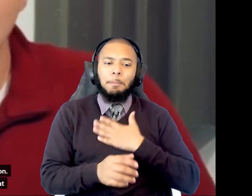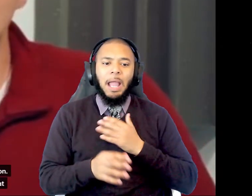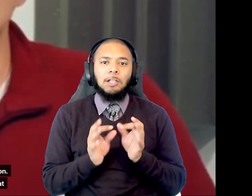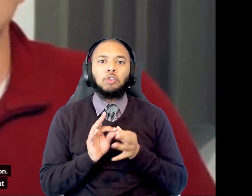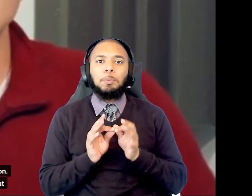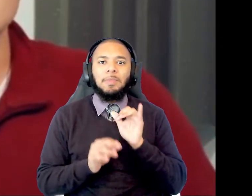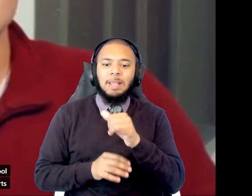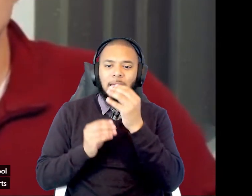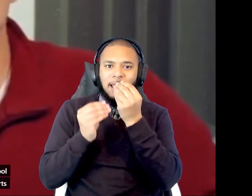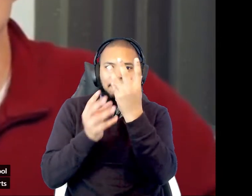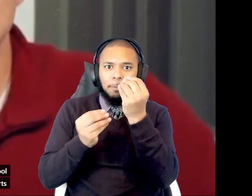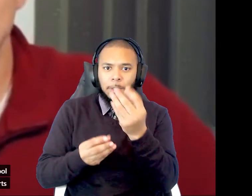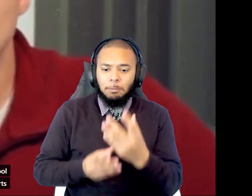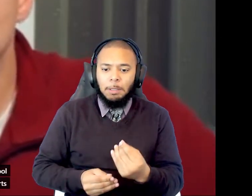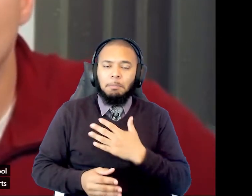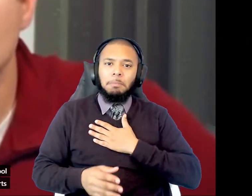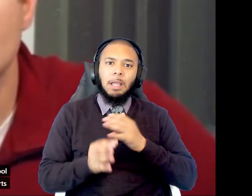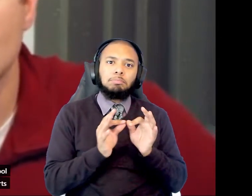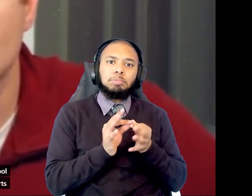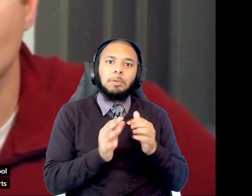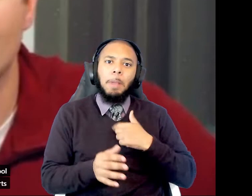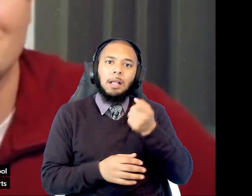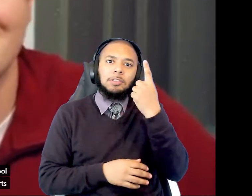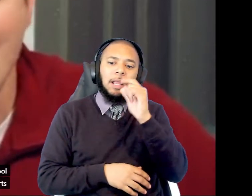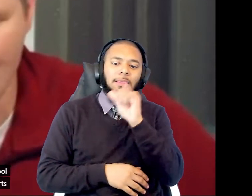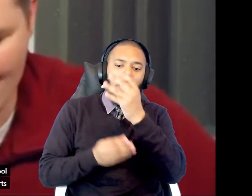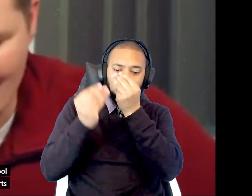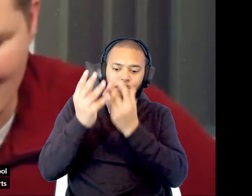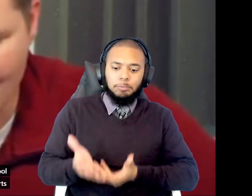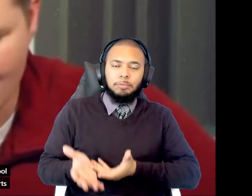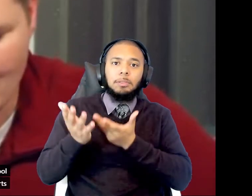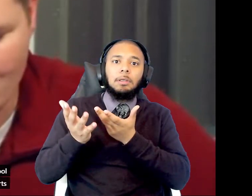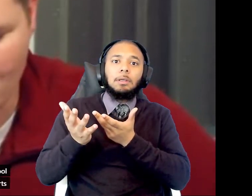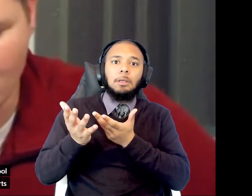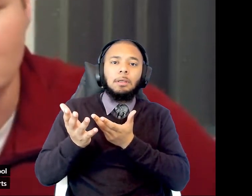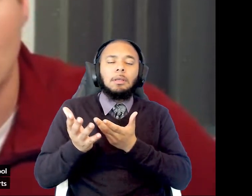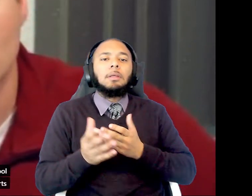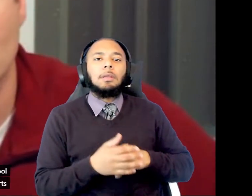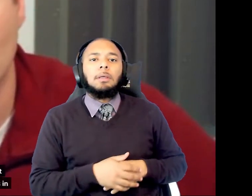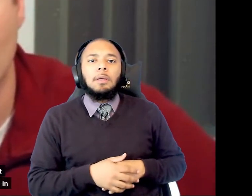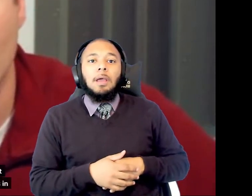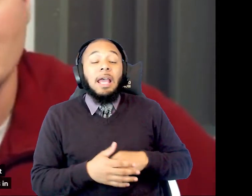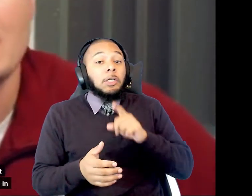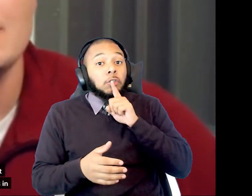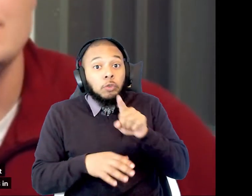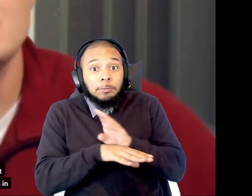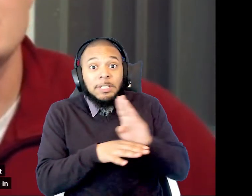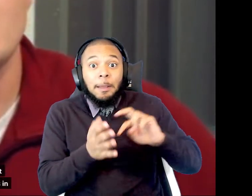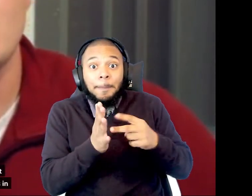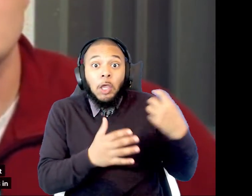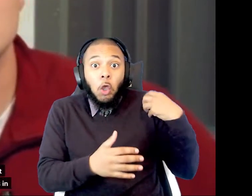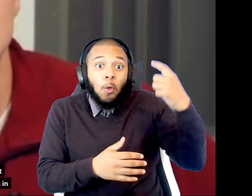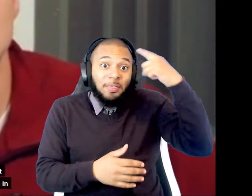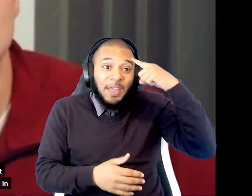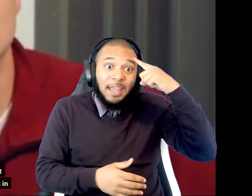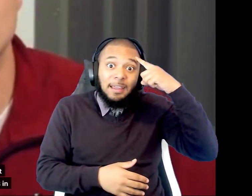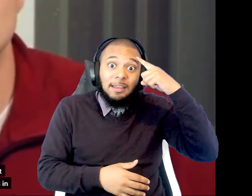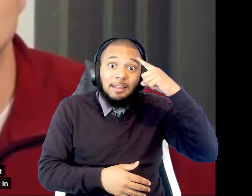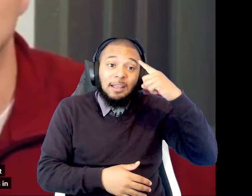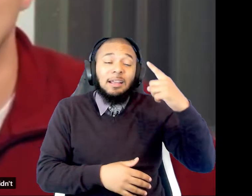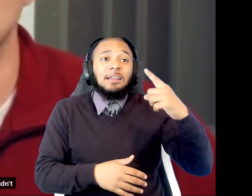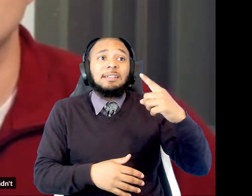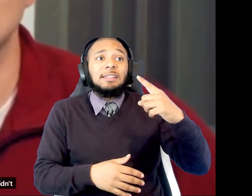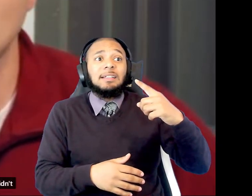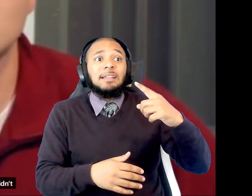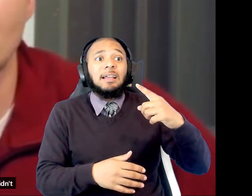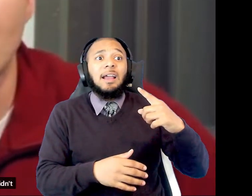say, just because coaches miss school does not mean that they think sports are more important. It means that they are committed to their